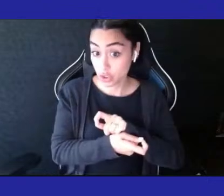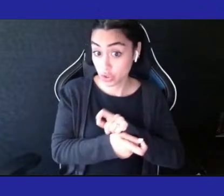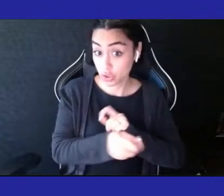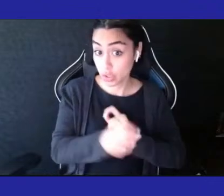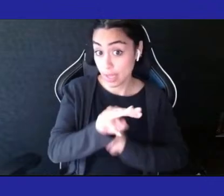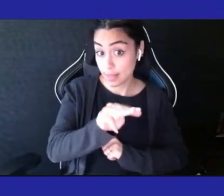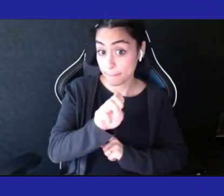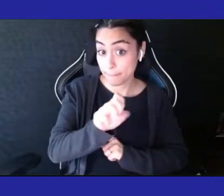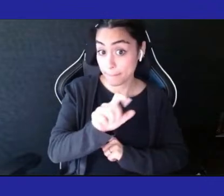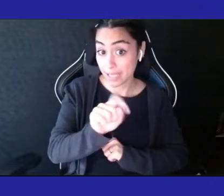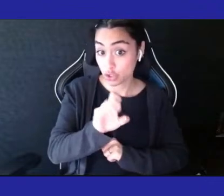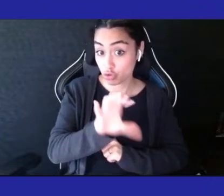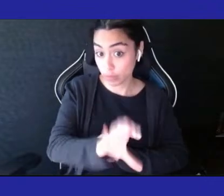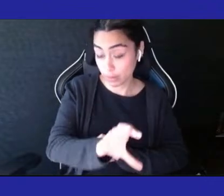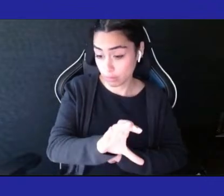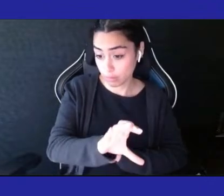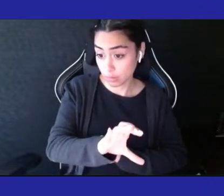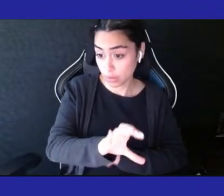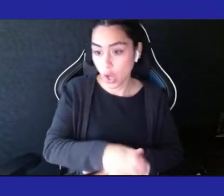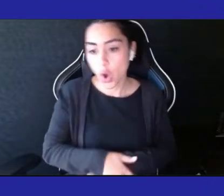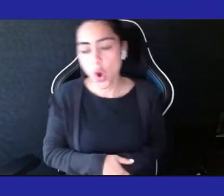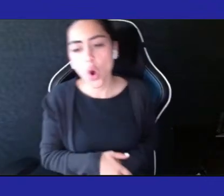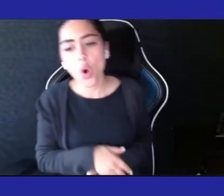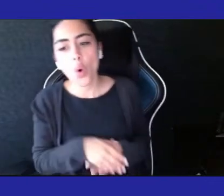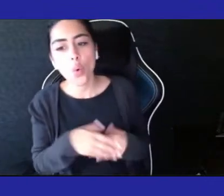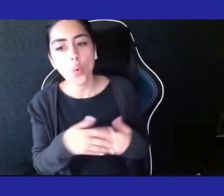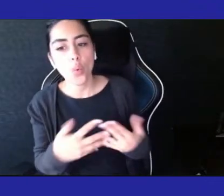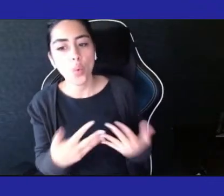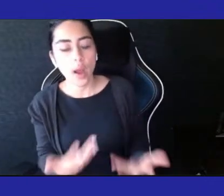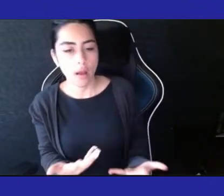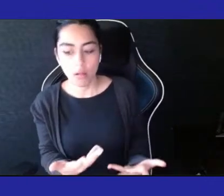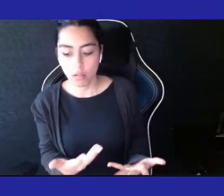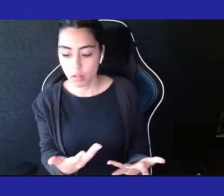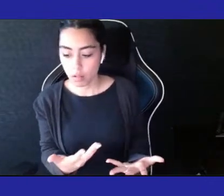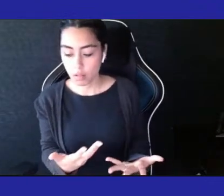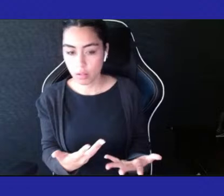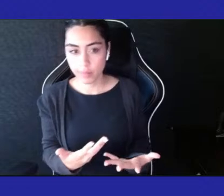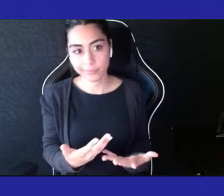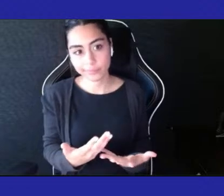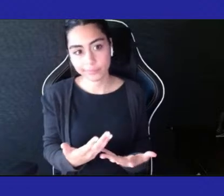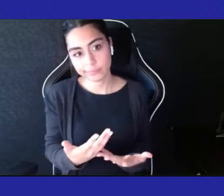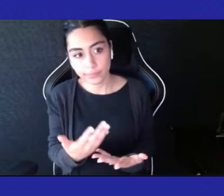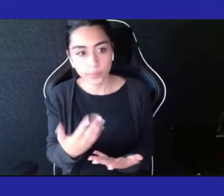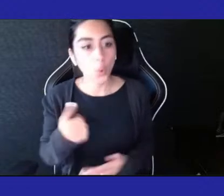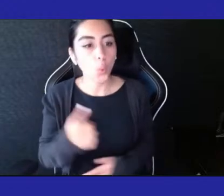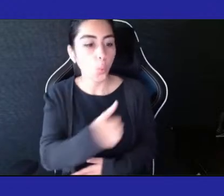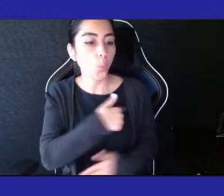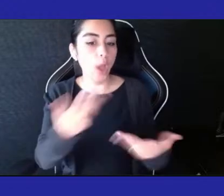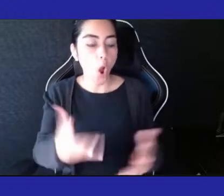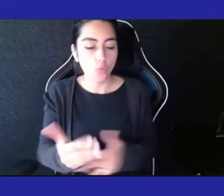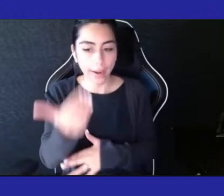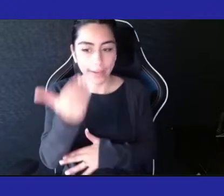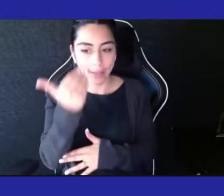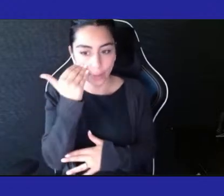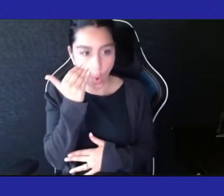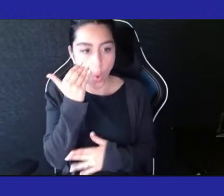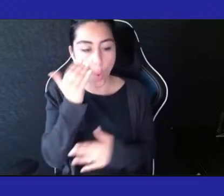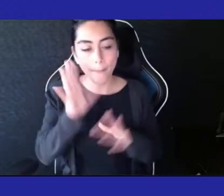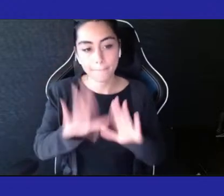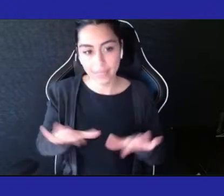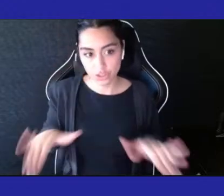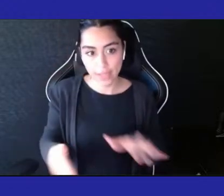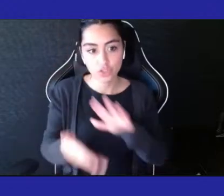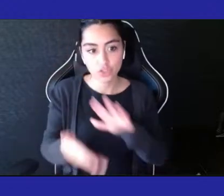well, for dashboard, right, we don't need, so, I mean, we already know that our pediatric beds and